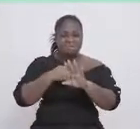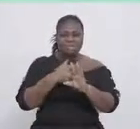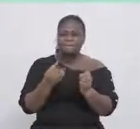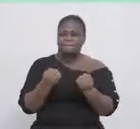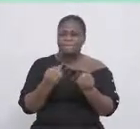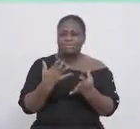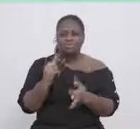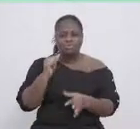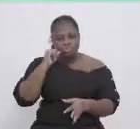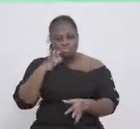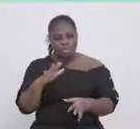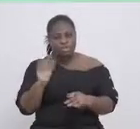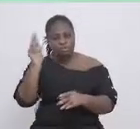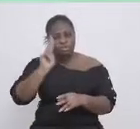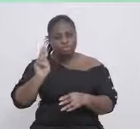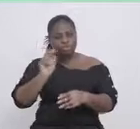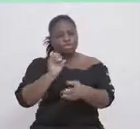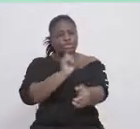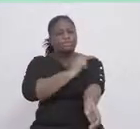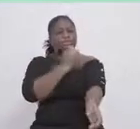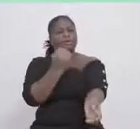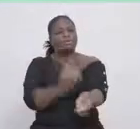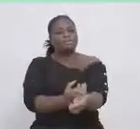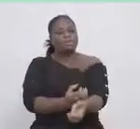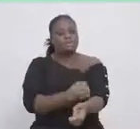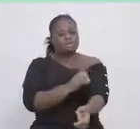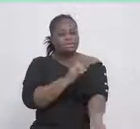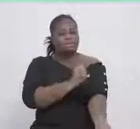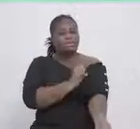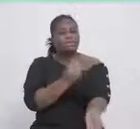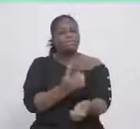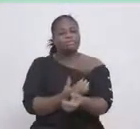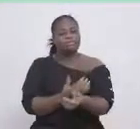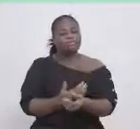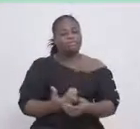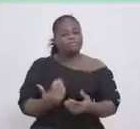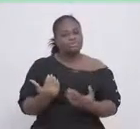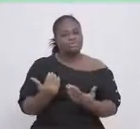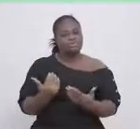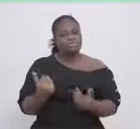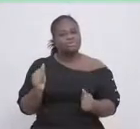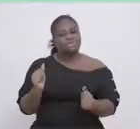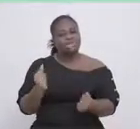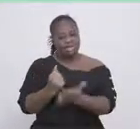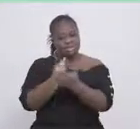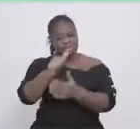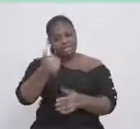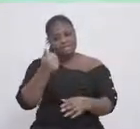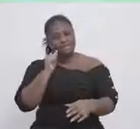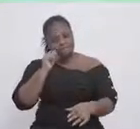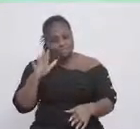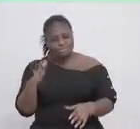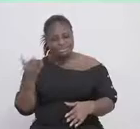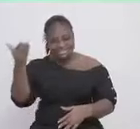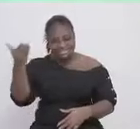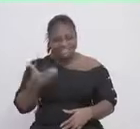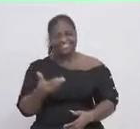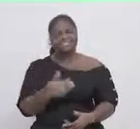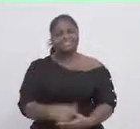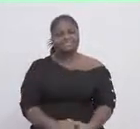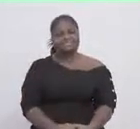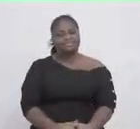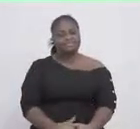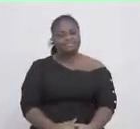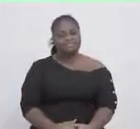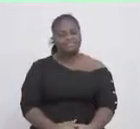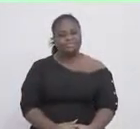youth empowerment projects and workshops since 2010. Florence, good to see you again. Good morning. Welcome to the show. Welcome to the show. Welcome to the show. Welcome